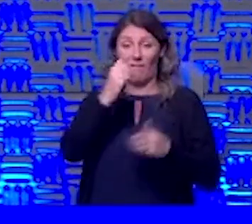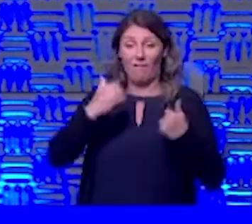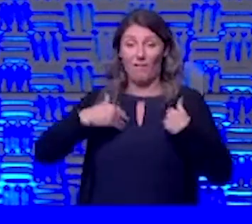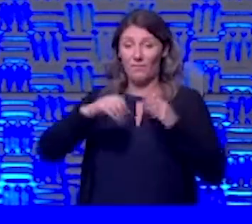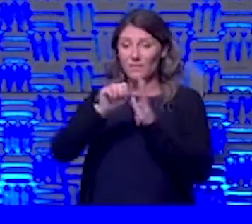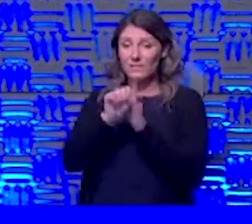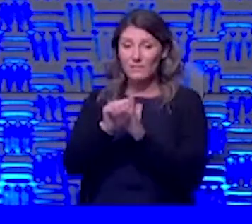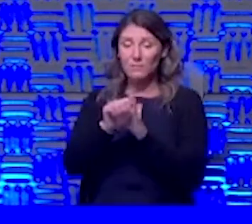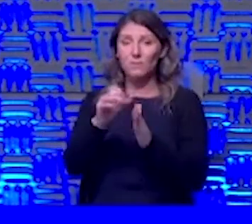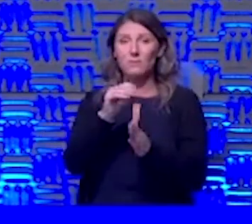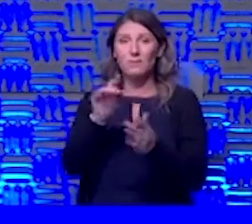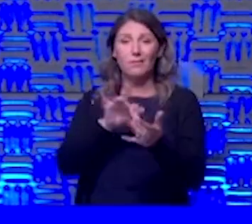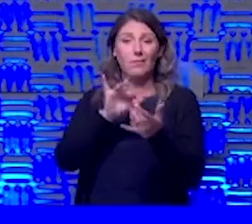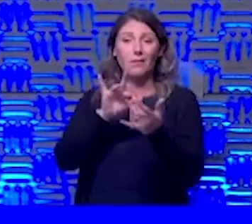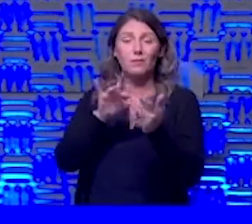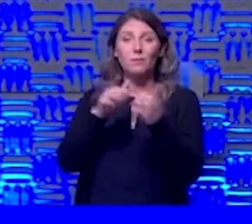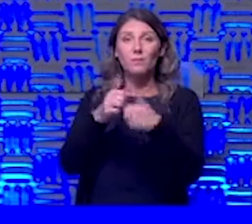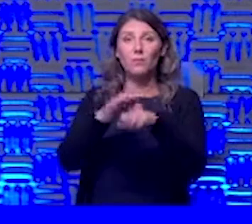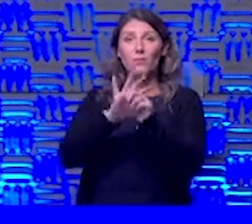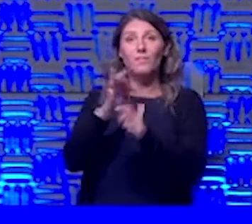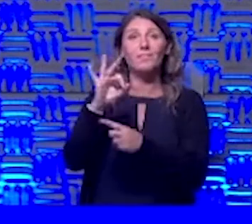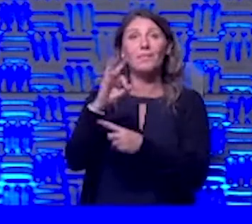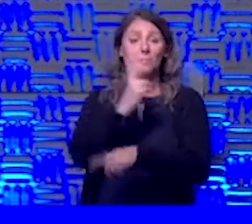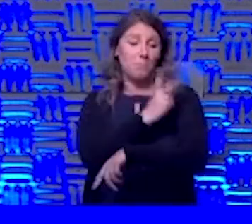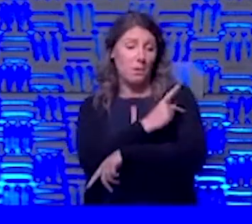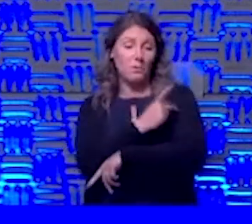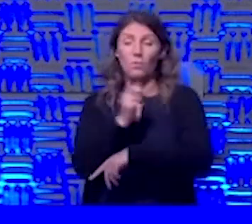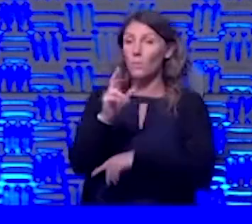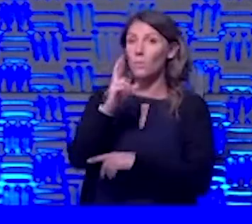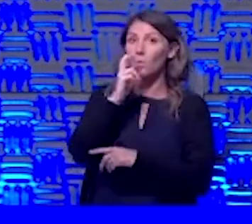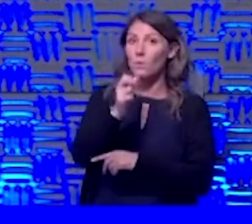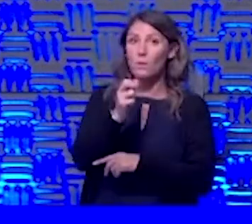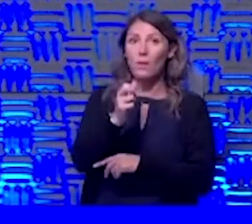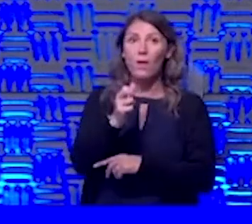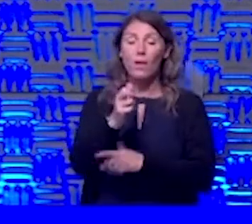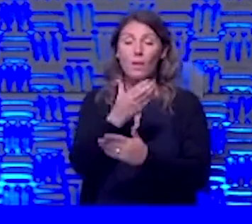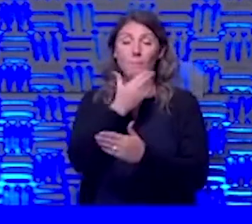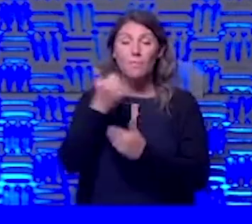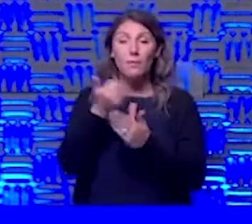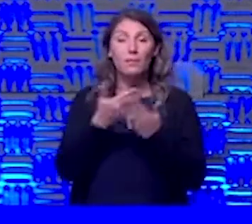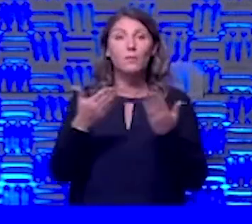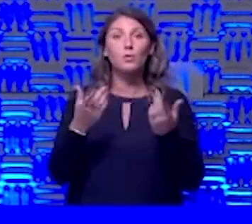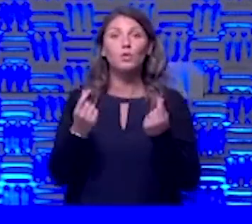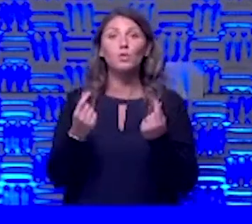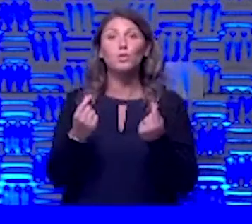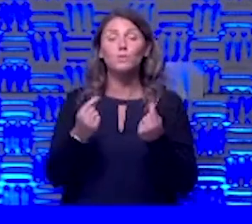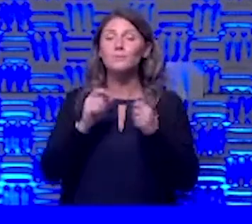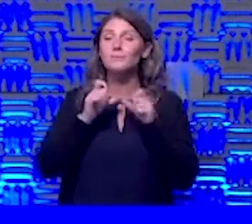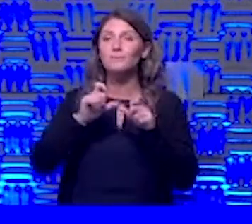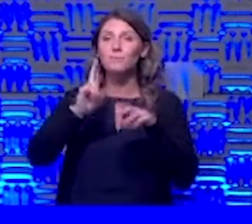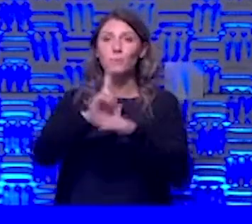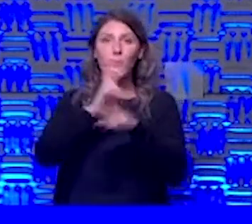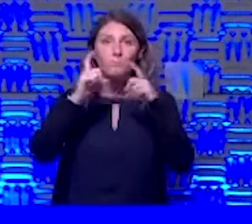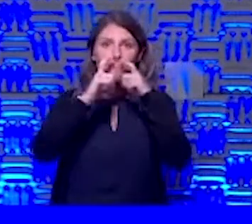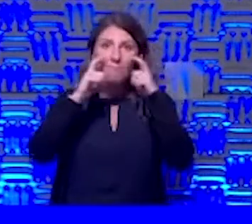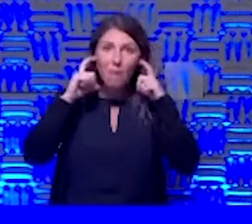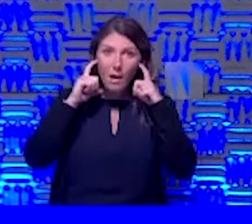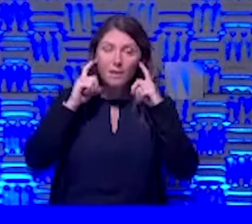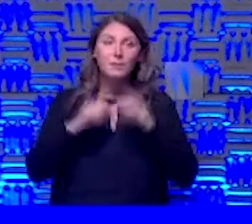whether you've had contact with a COVID patient or not, the best measures are continuing to use masks, as we have talked